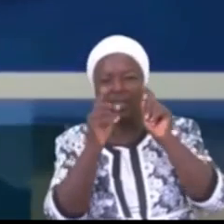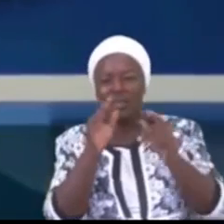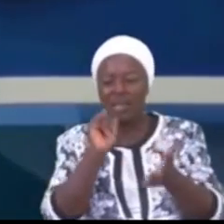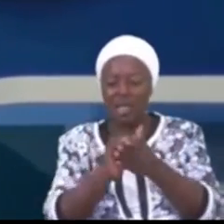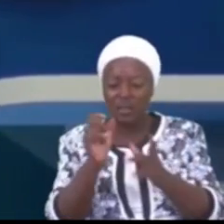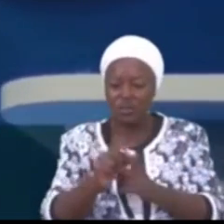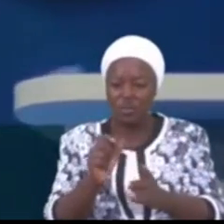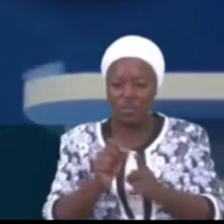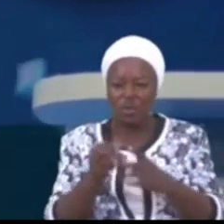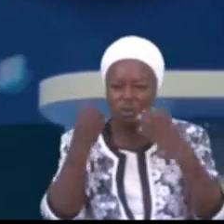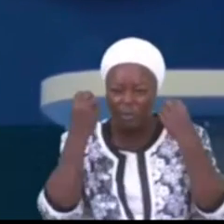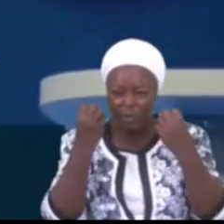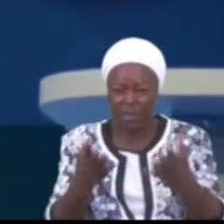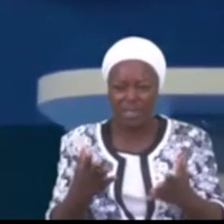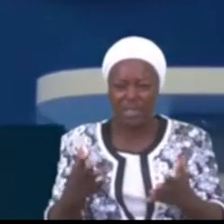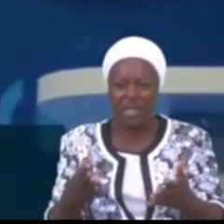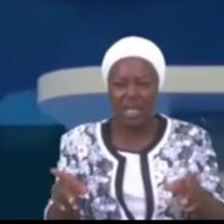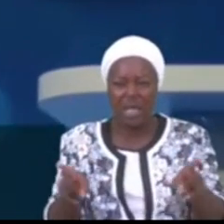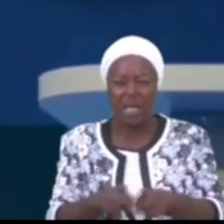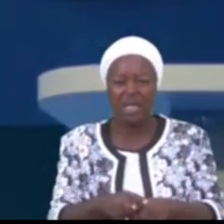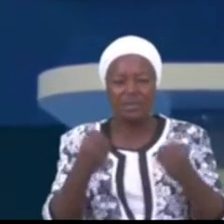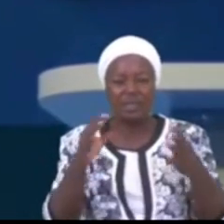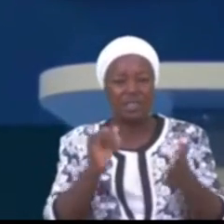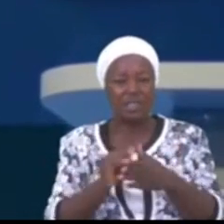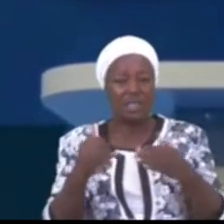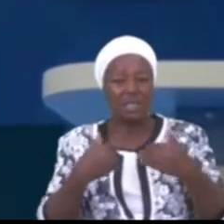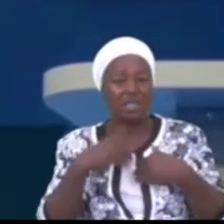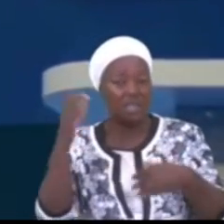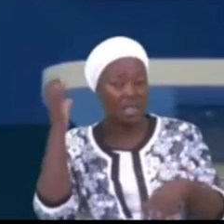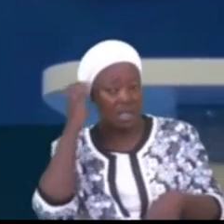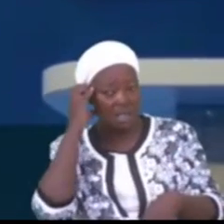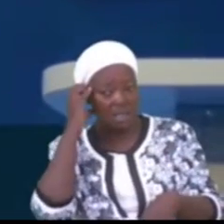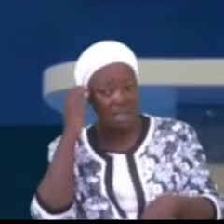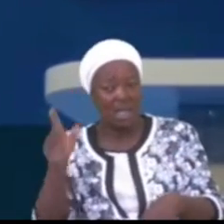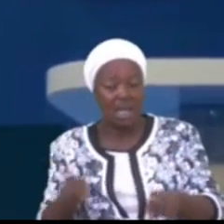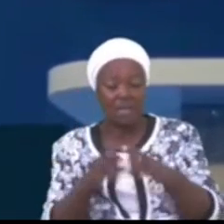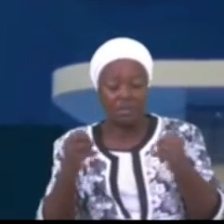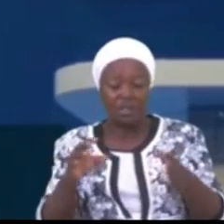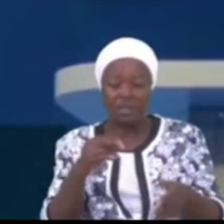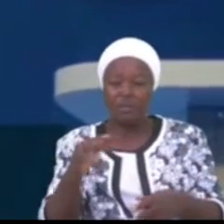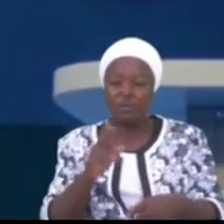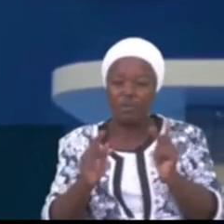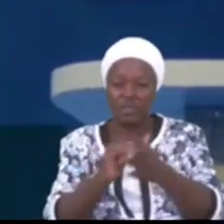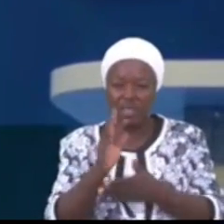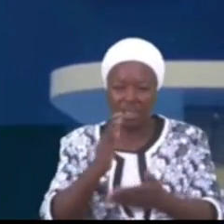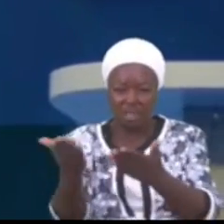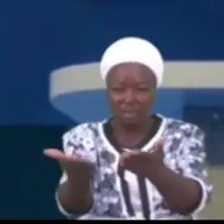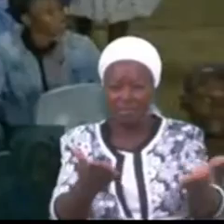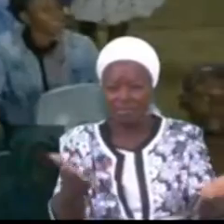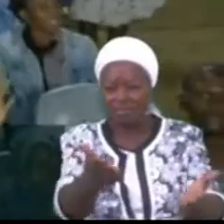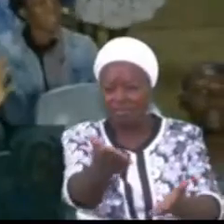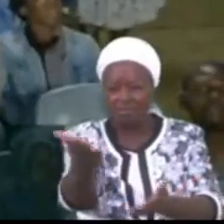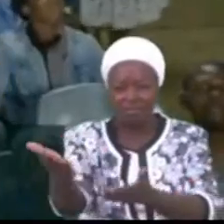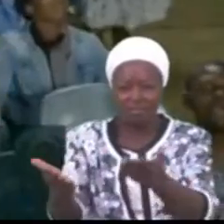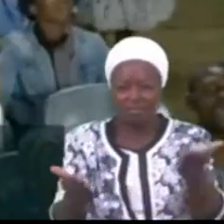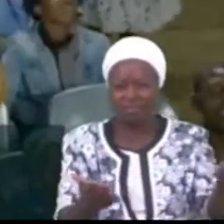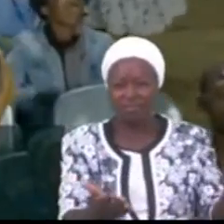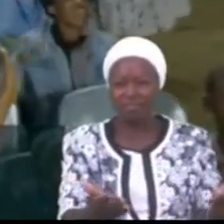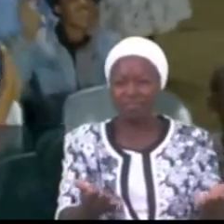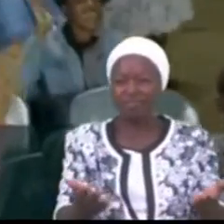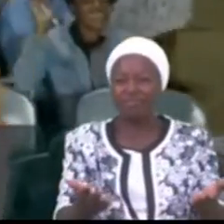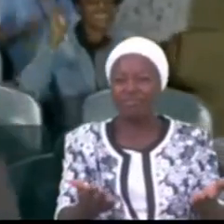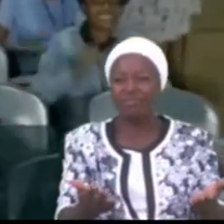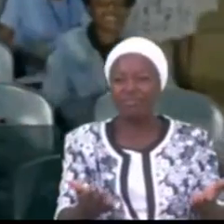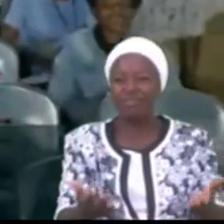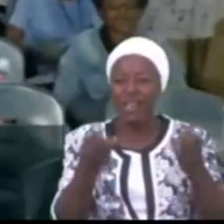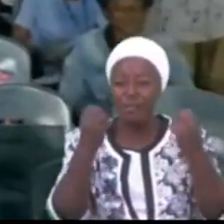As many as how? As many as the people who are there. I didn't hear you.